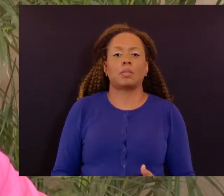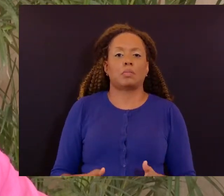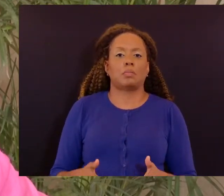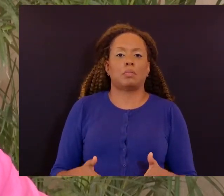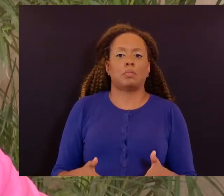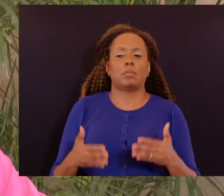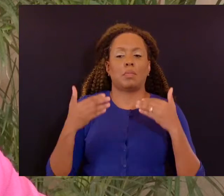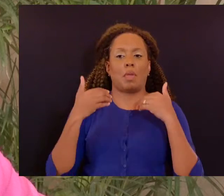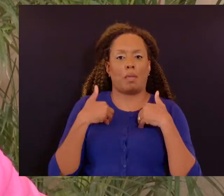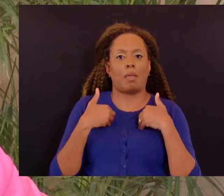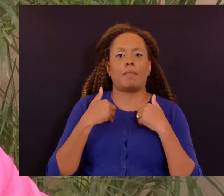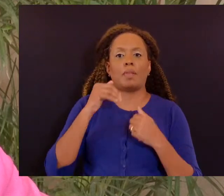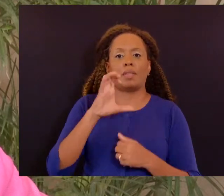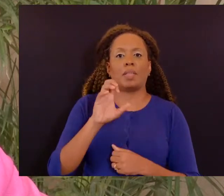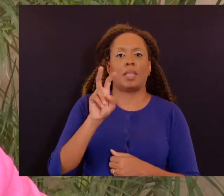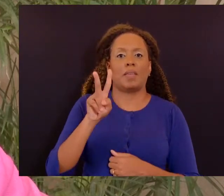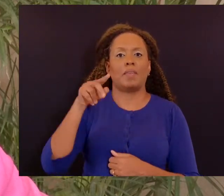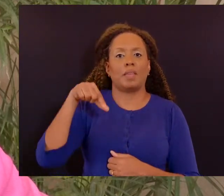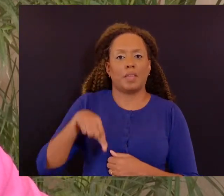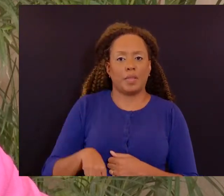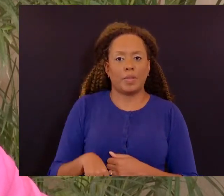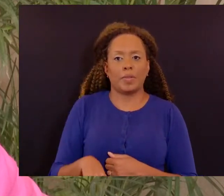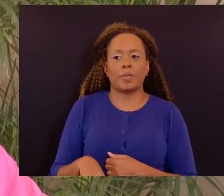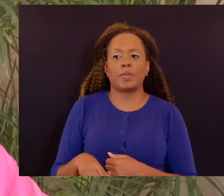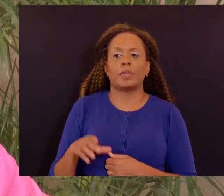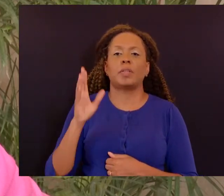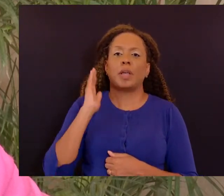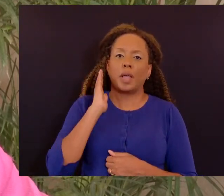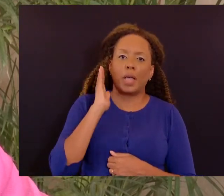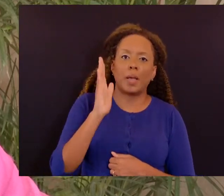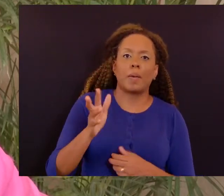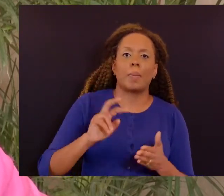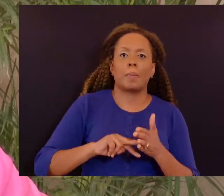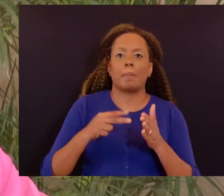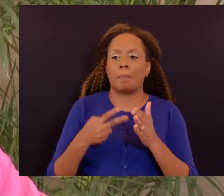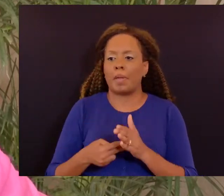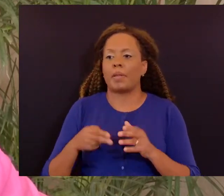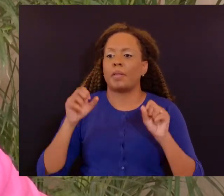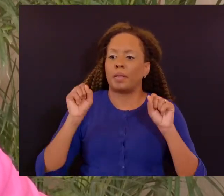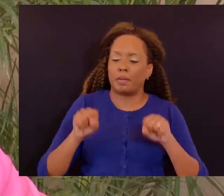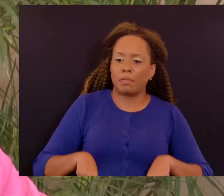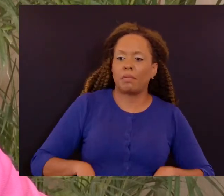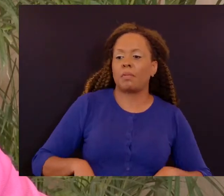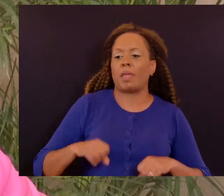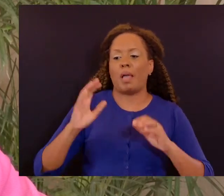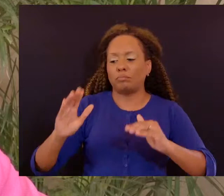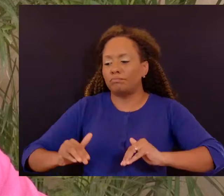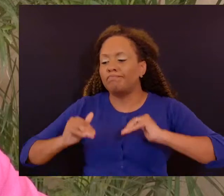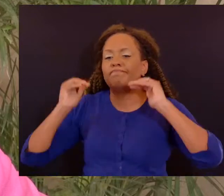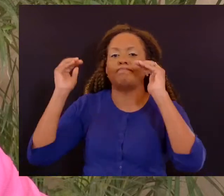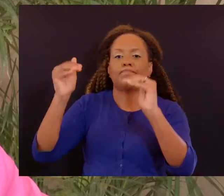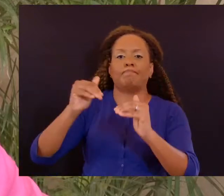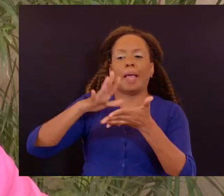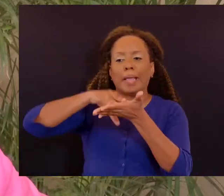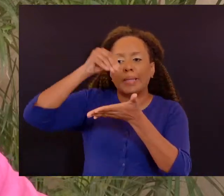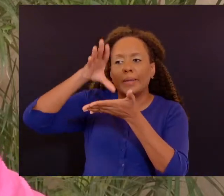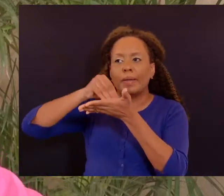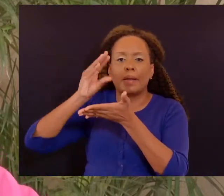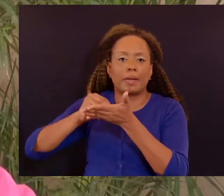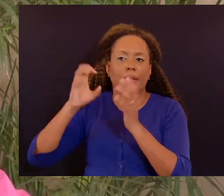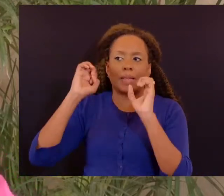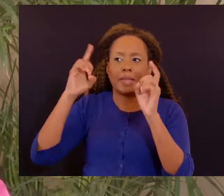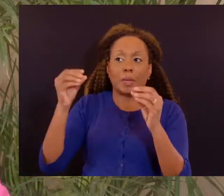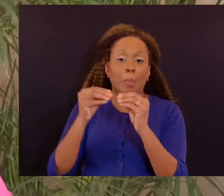their CVQs, those CVQs have currency and they can move on to further education or to the world of